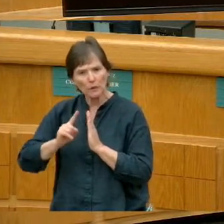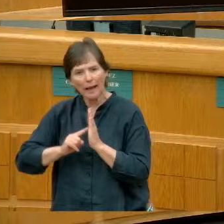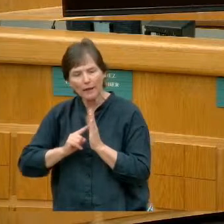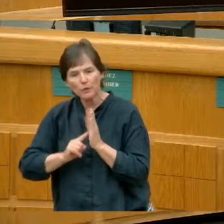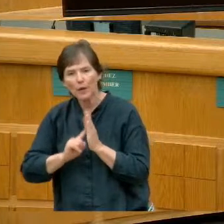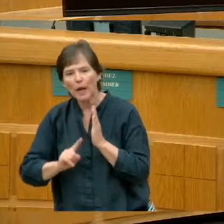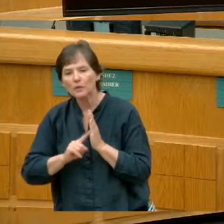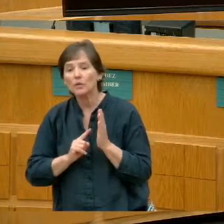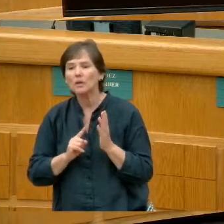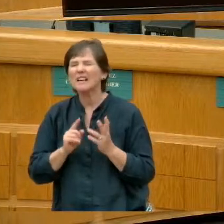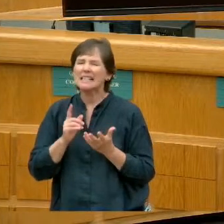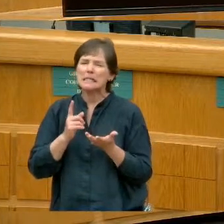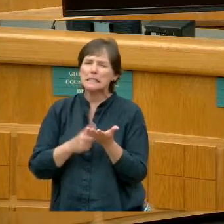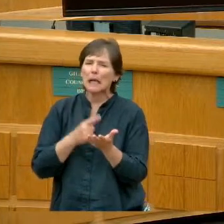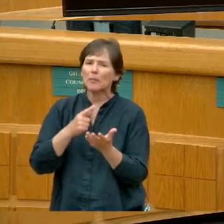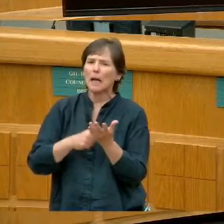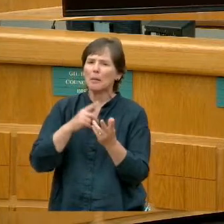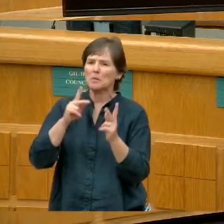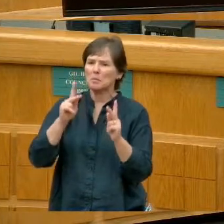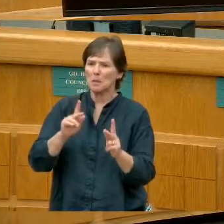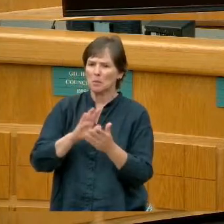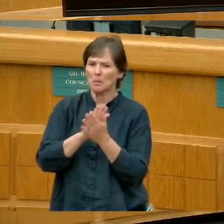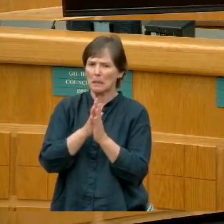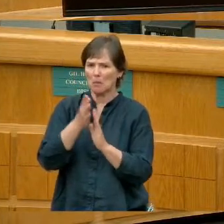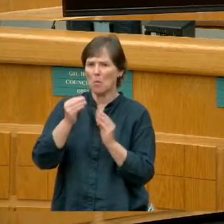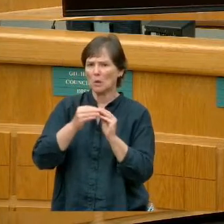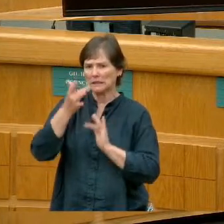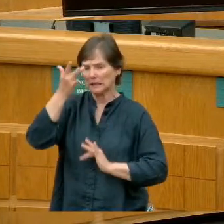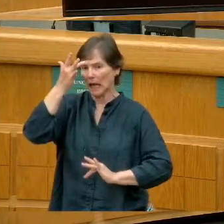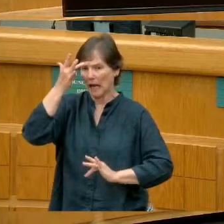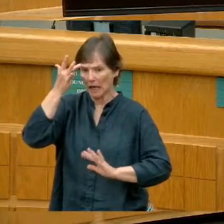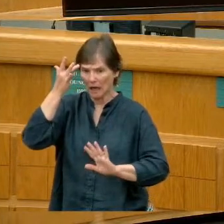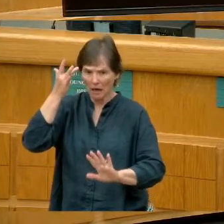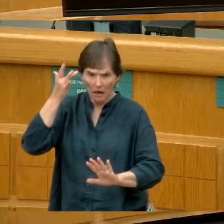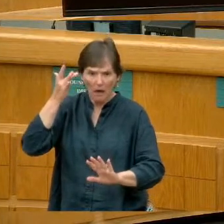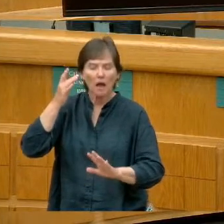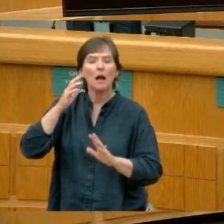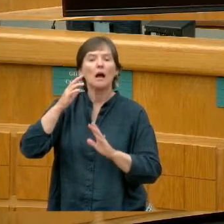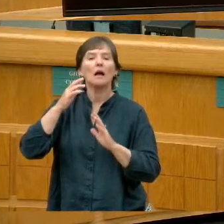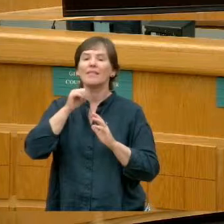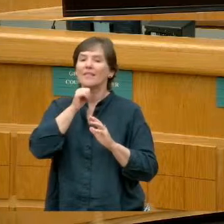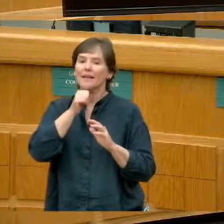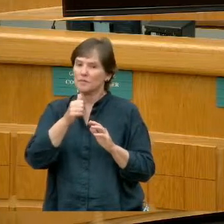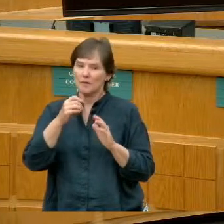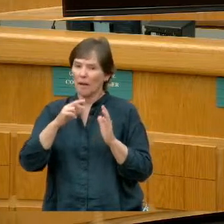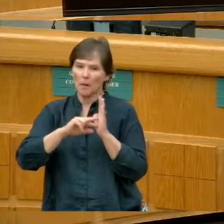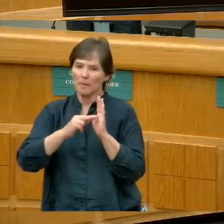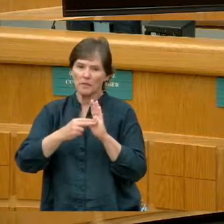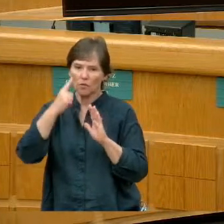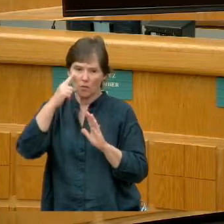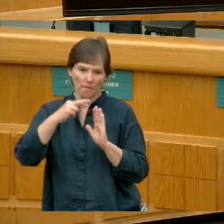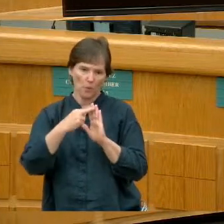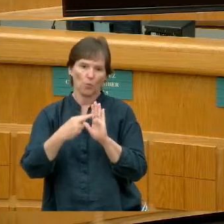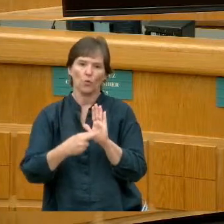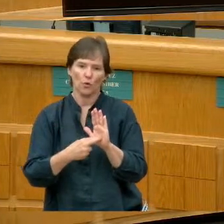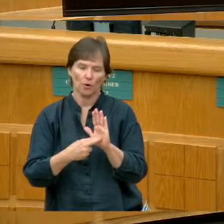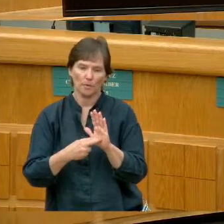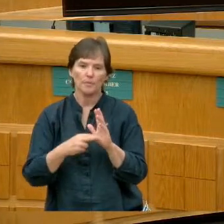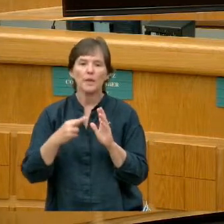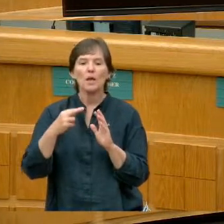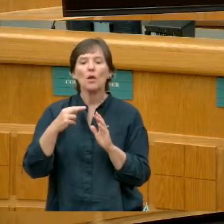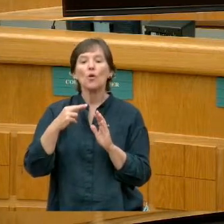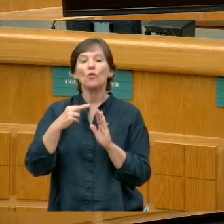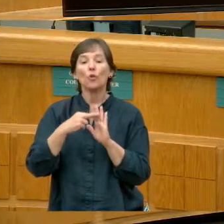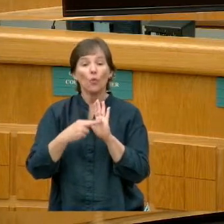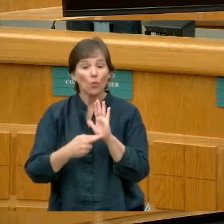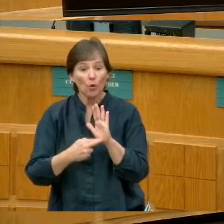conditions get worse, and this is not the intent of this rule. And so the rule is designed to help ensure we have enough hospital capacity to take care of